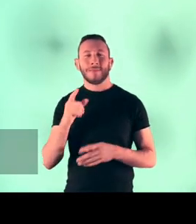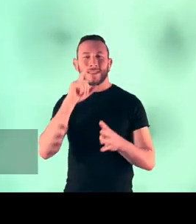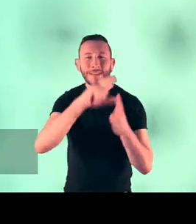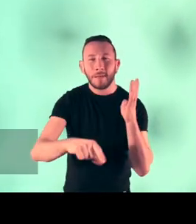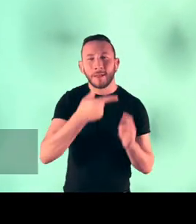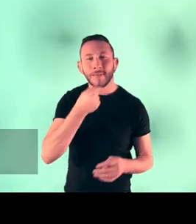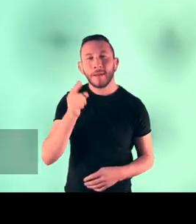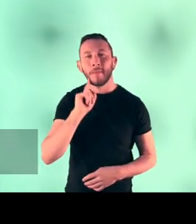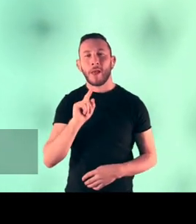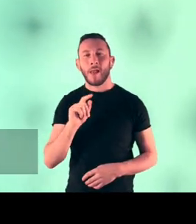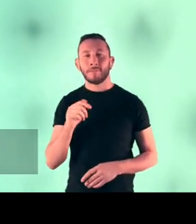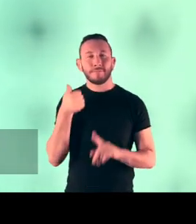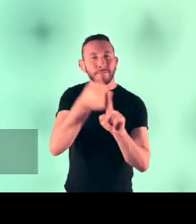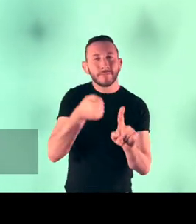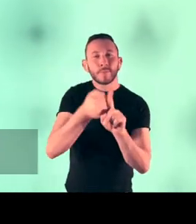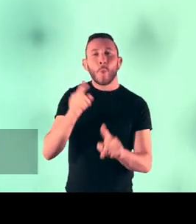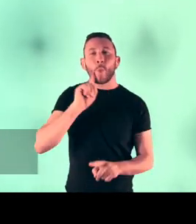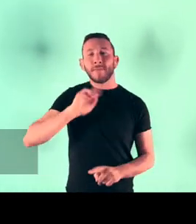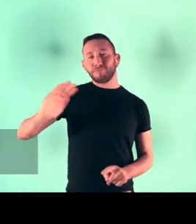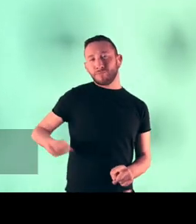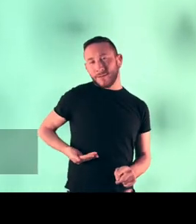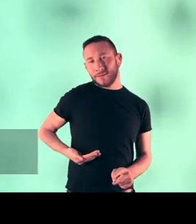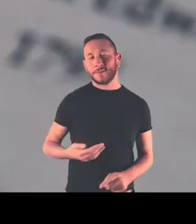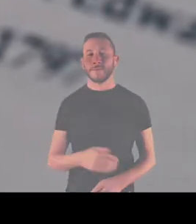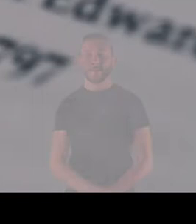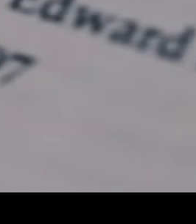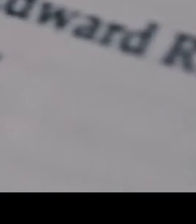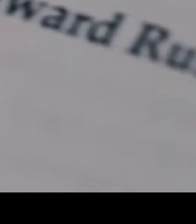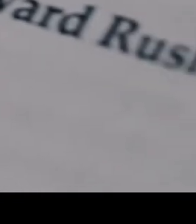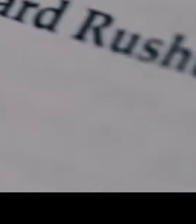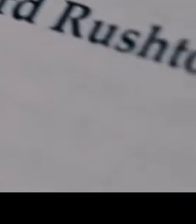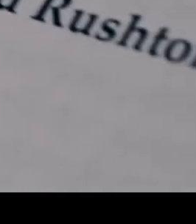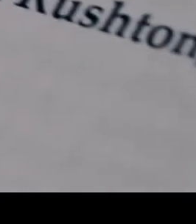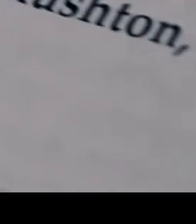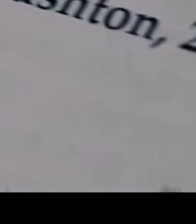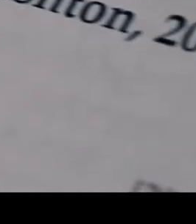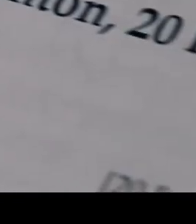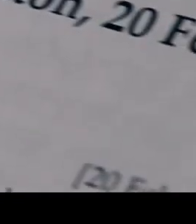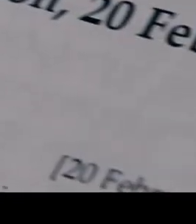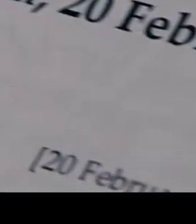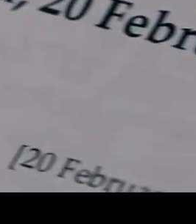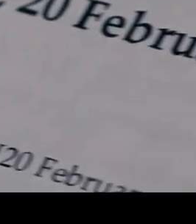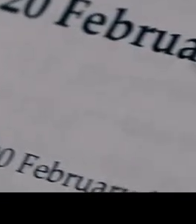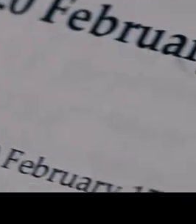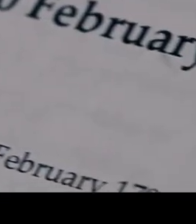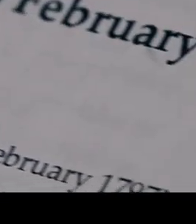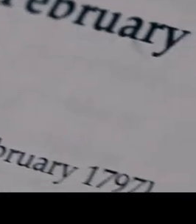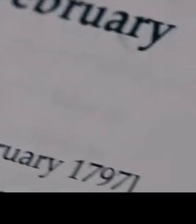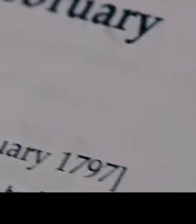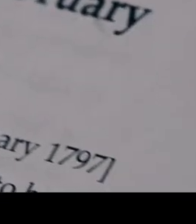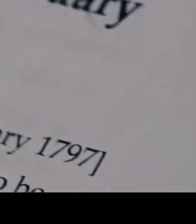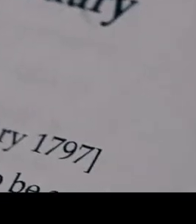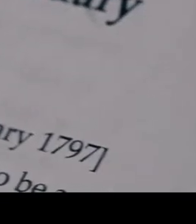people and fought for women's rights and stuff like that. The copy of a letter from Edward Rushton dated the 20th